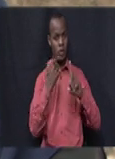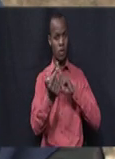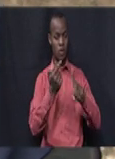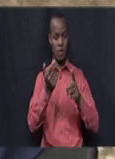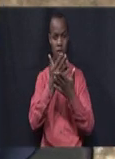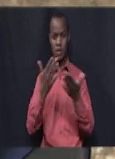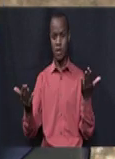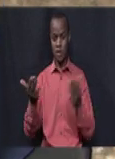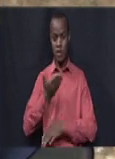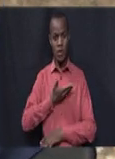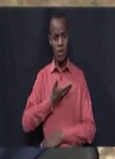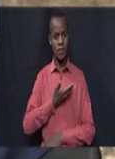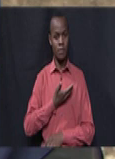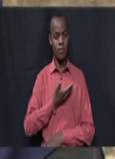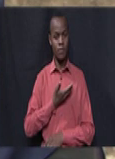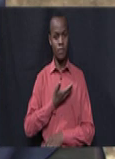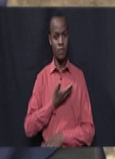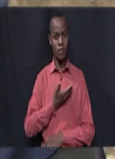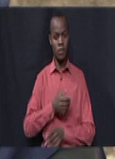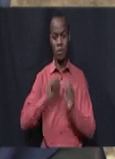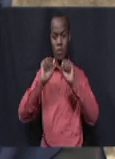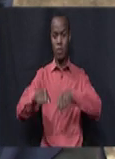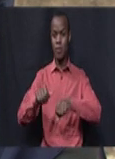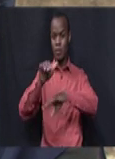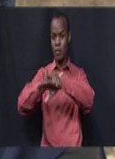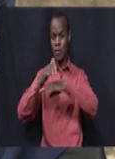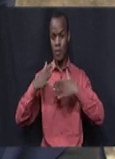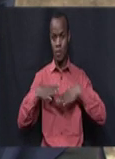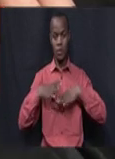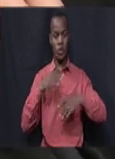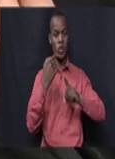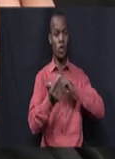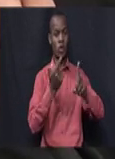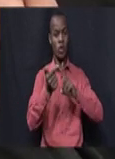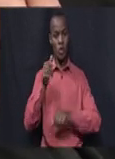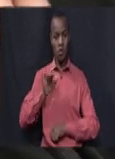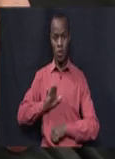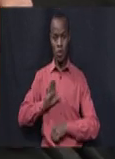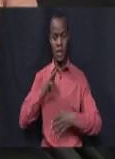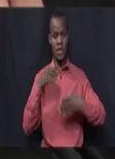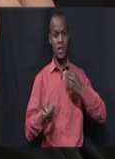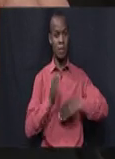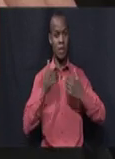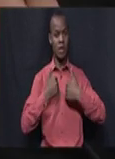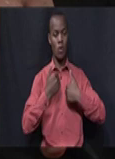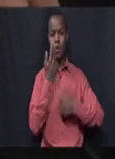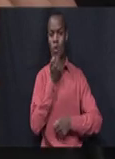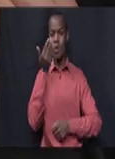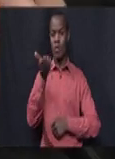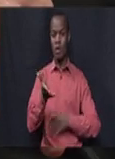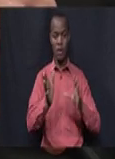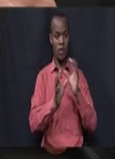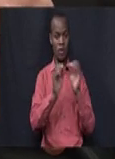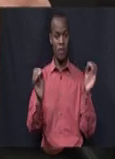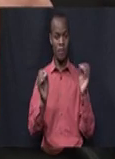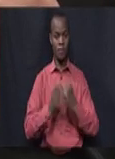issues. You find that people are talking about women with disabilities who are not even there. I mean, it doesn't mean that